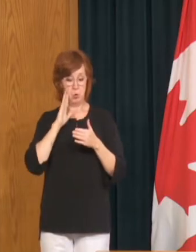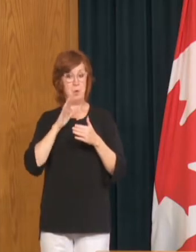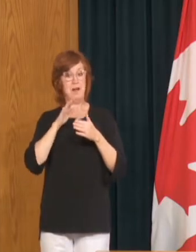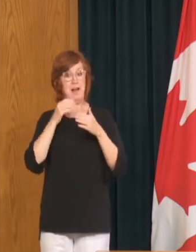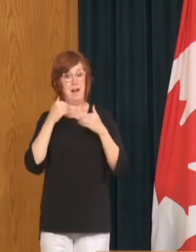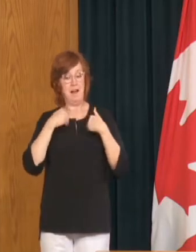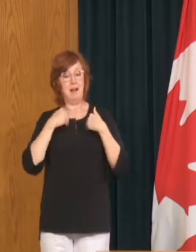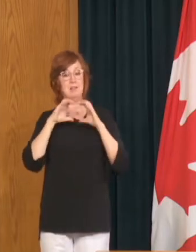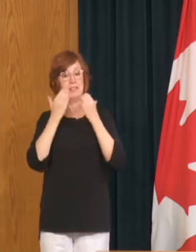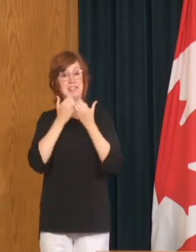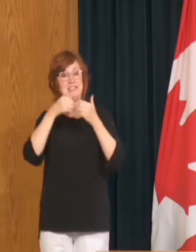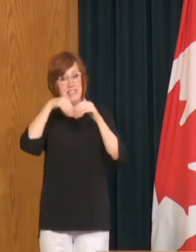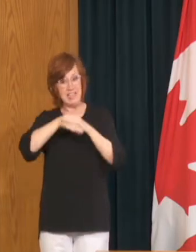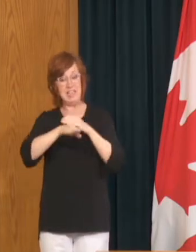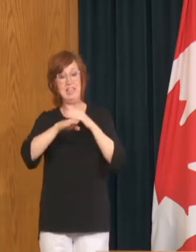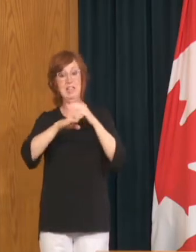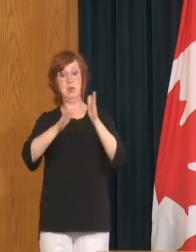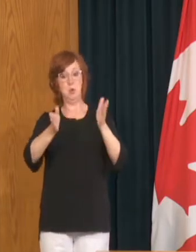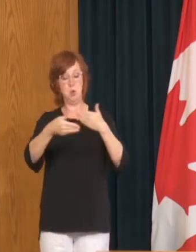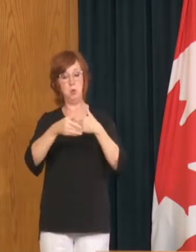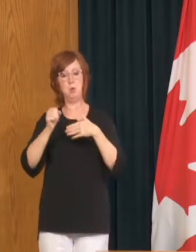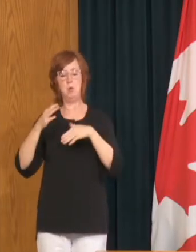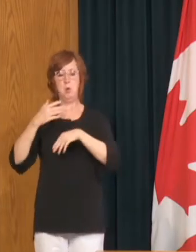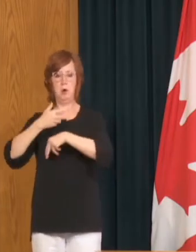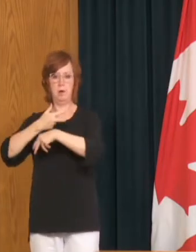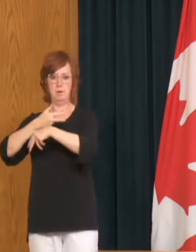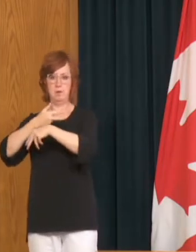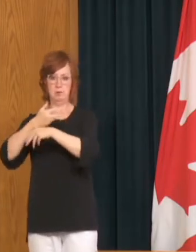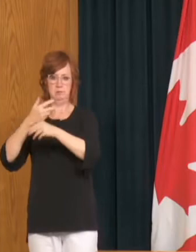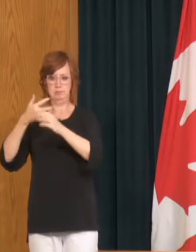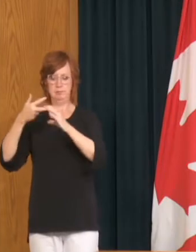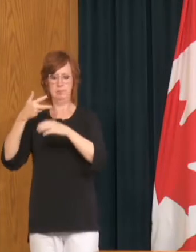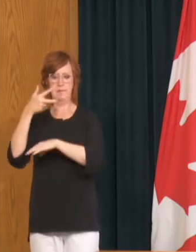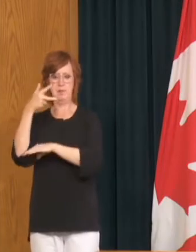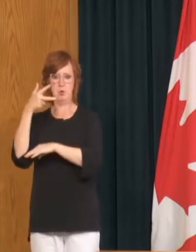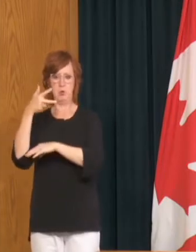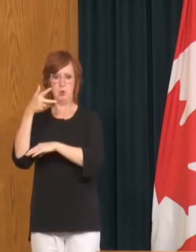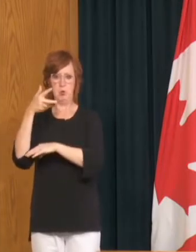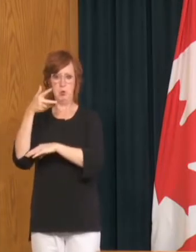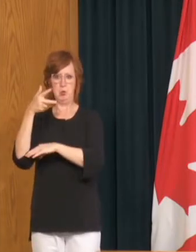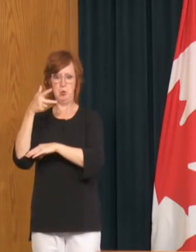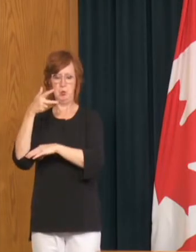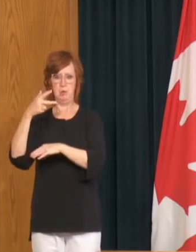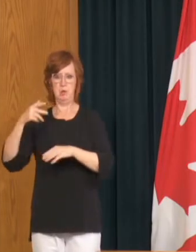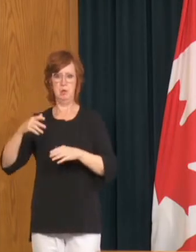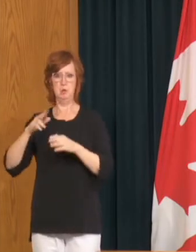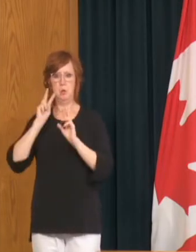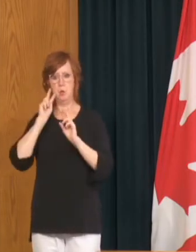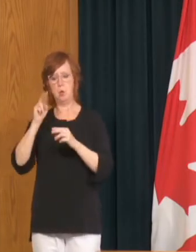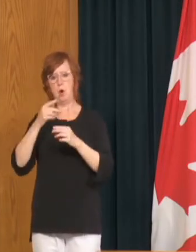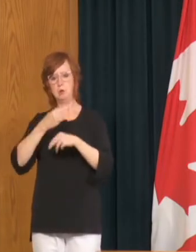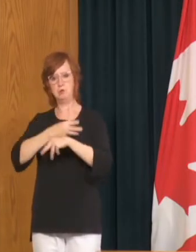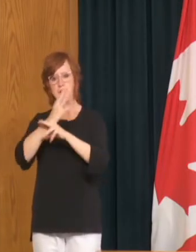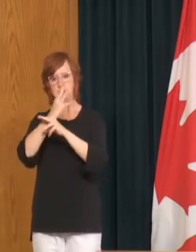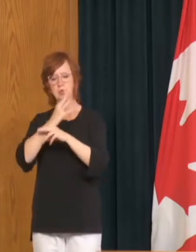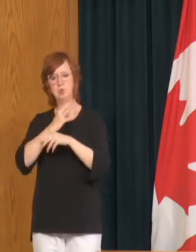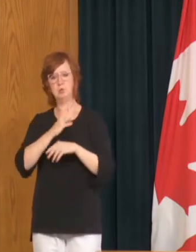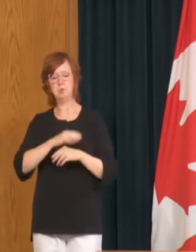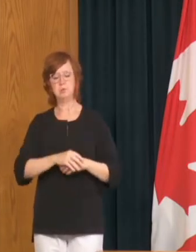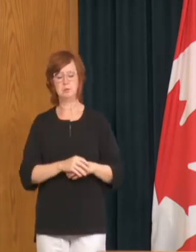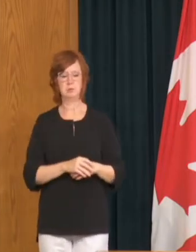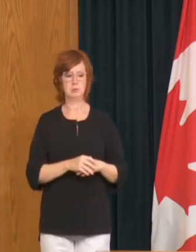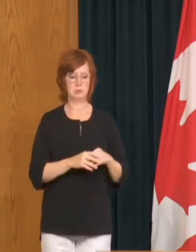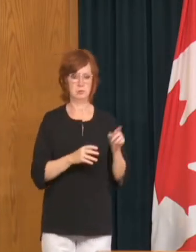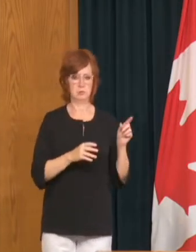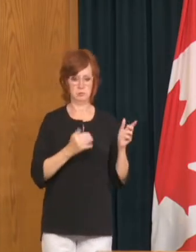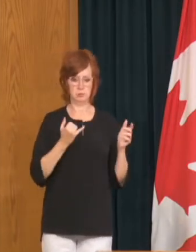generally, the Ministries of Advanced Education are working with universities to develop their plans for the